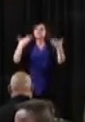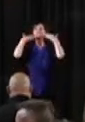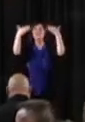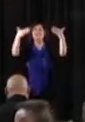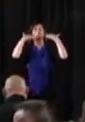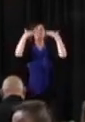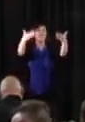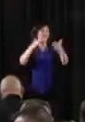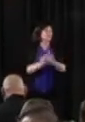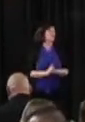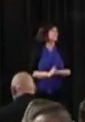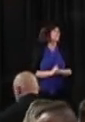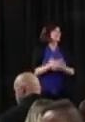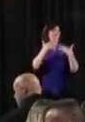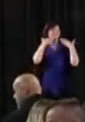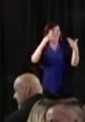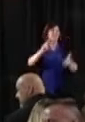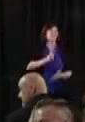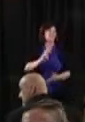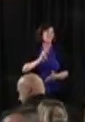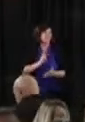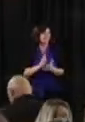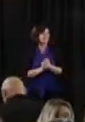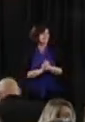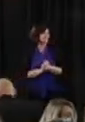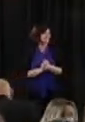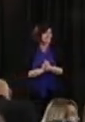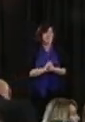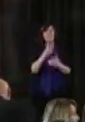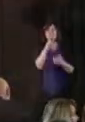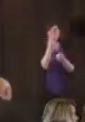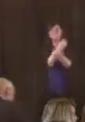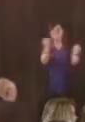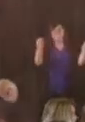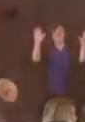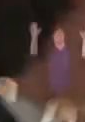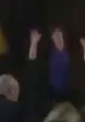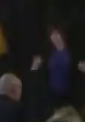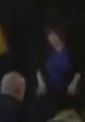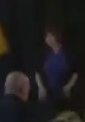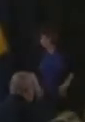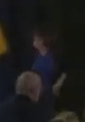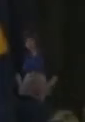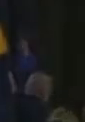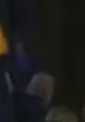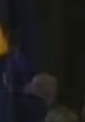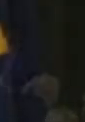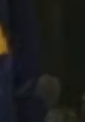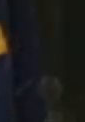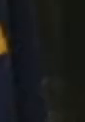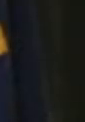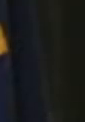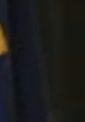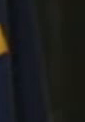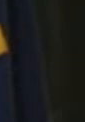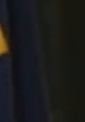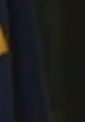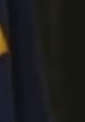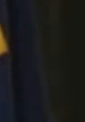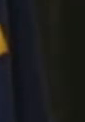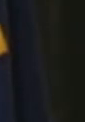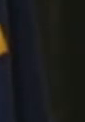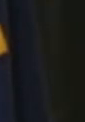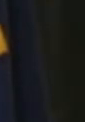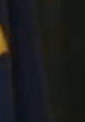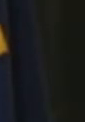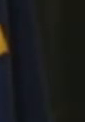everyone. Thank you, Karen. Yeah. Be safe and well to all. Buffalo's happening now. We're on the move now. The